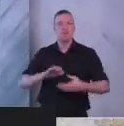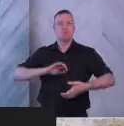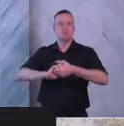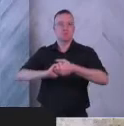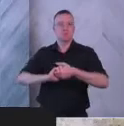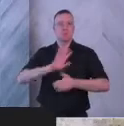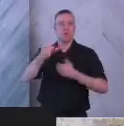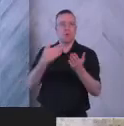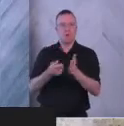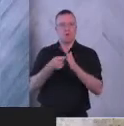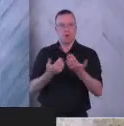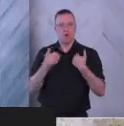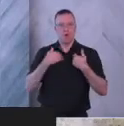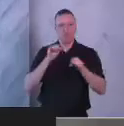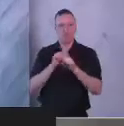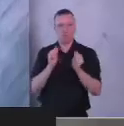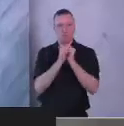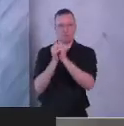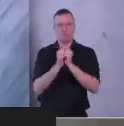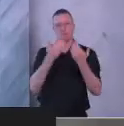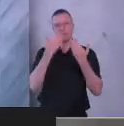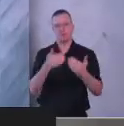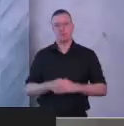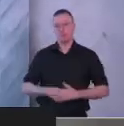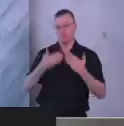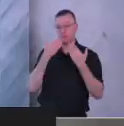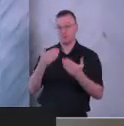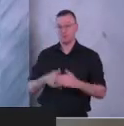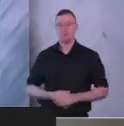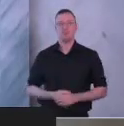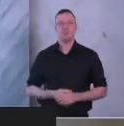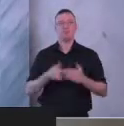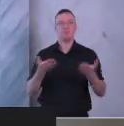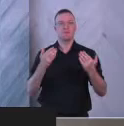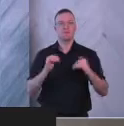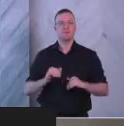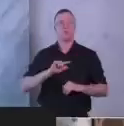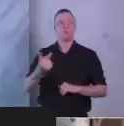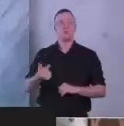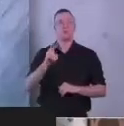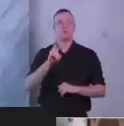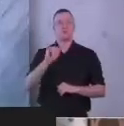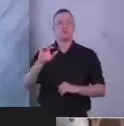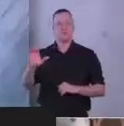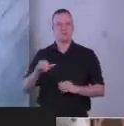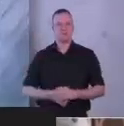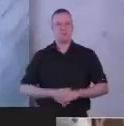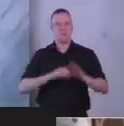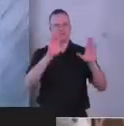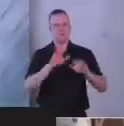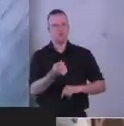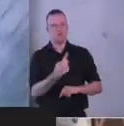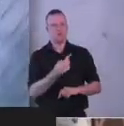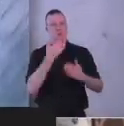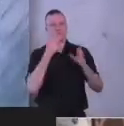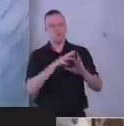all need to have to work together. Thank you. Thank you, Gary. And this question over to Vic, please. Excellent question, and thank you